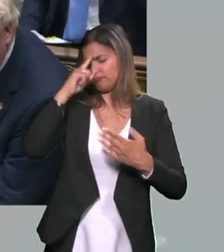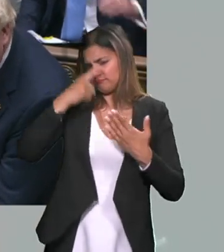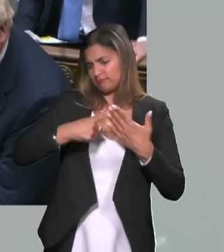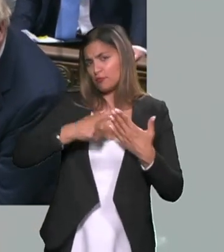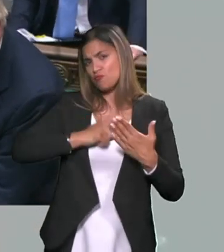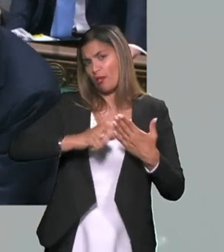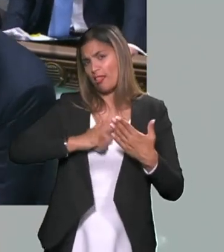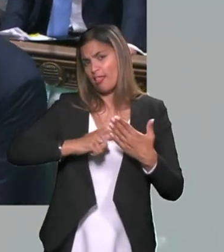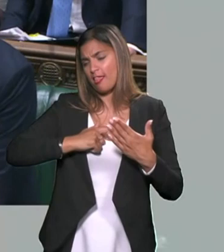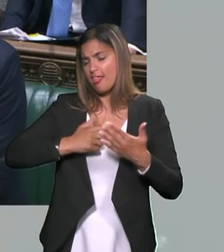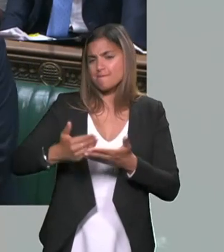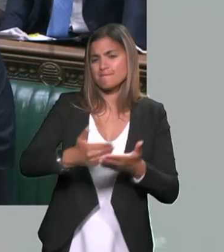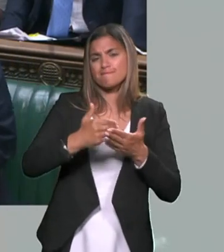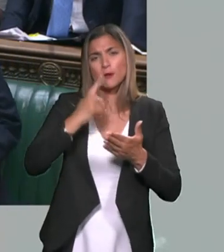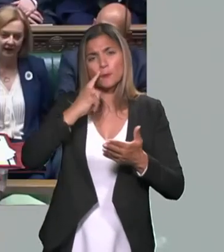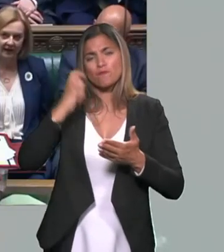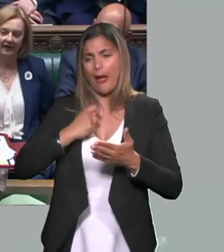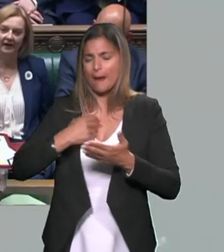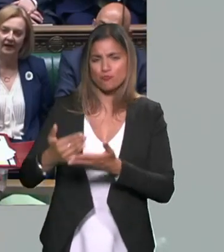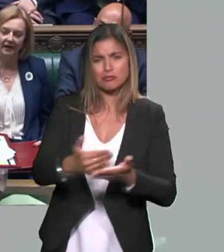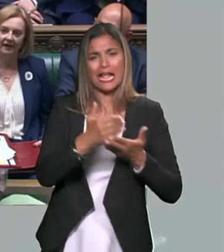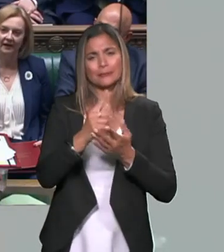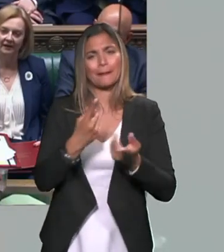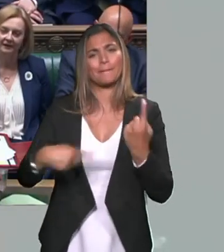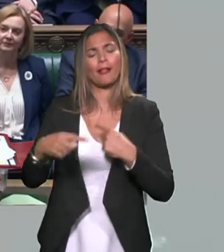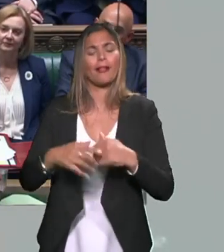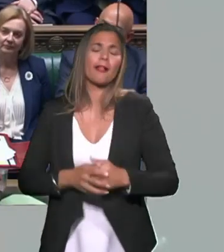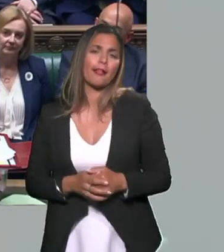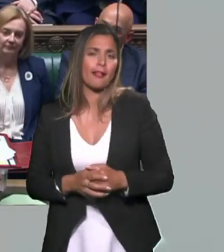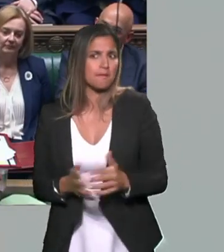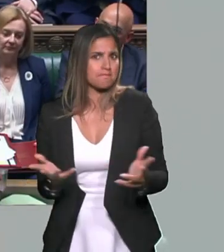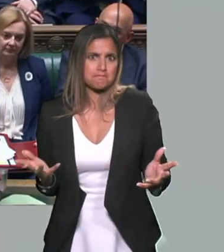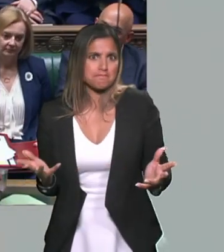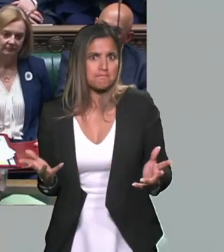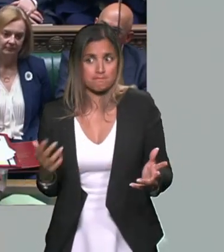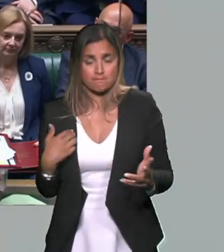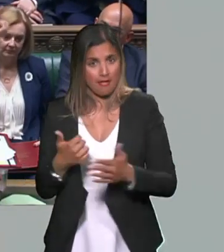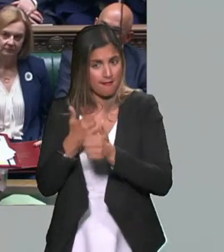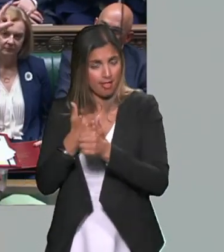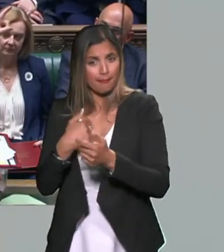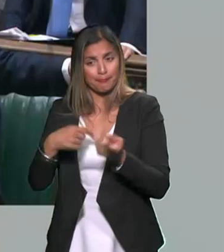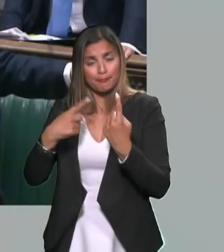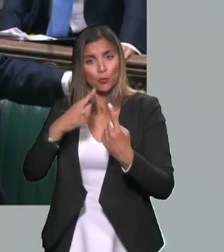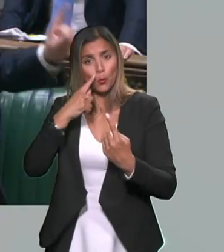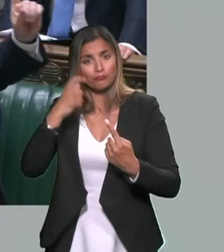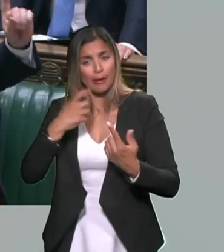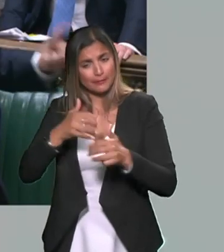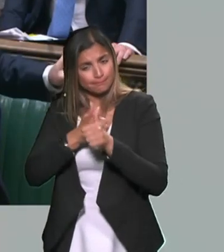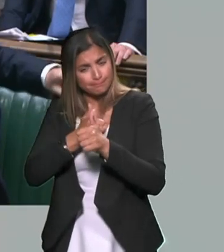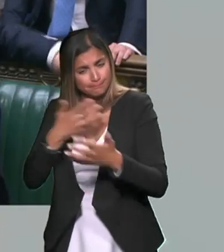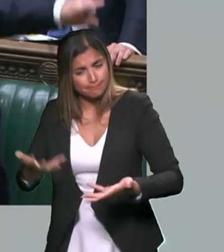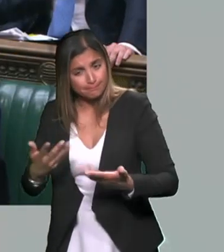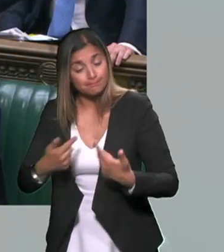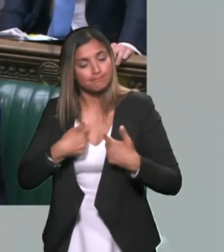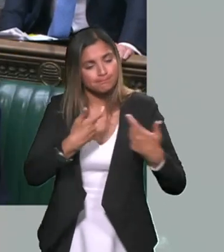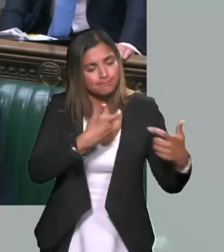to protect the people of Ukraine from the brutal invasion of Vladimir Putin and helped to save Ukraine, Mr. Speaker. And I'm proud to say that we are